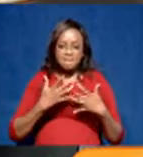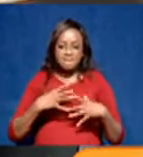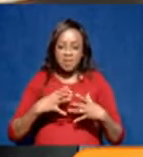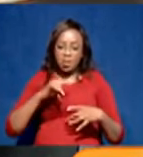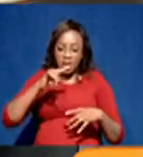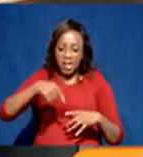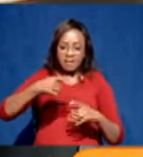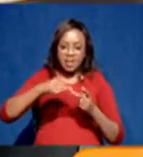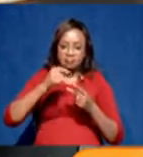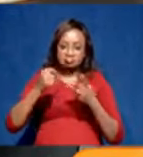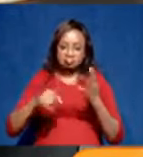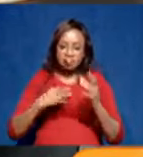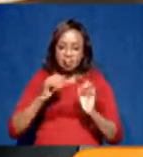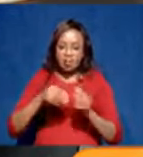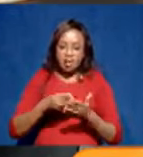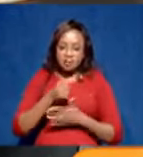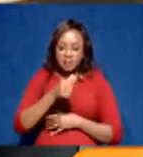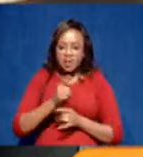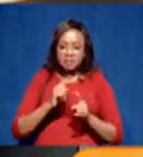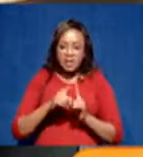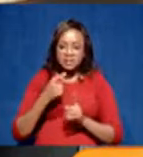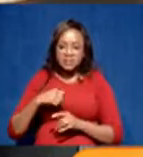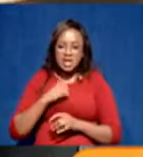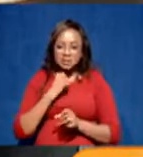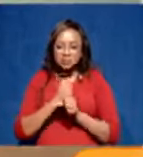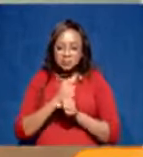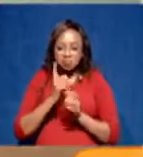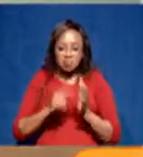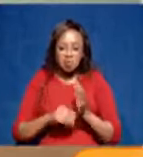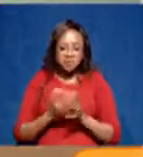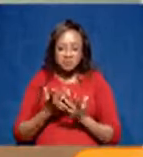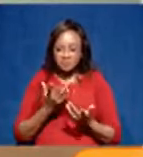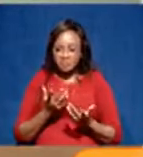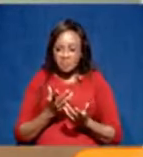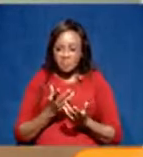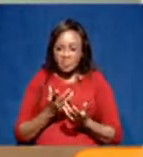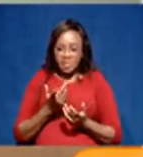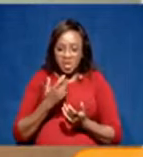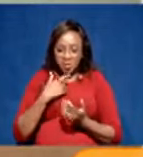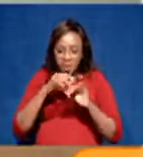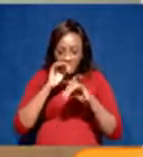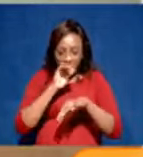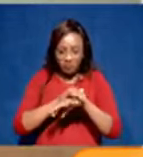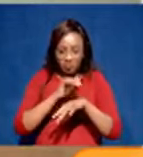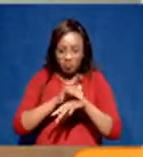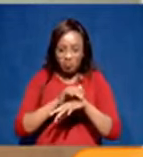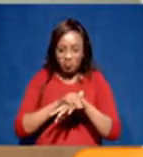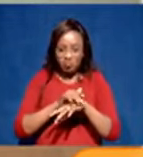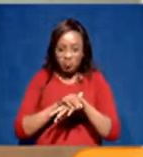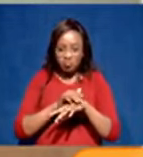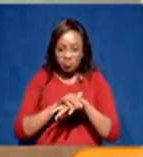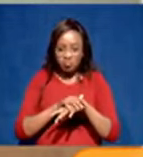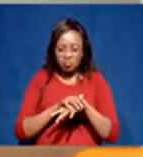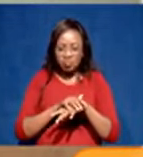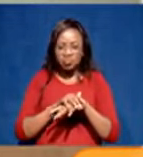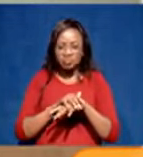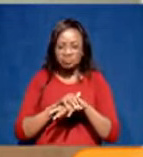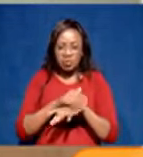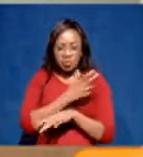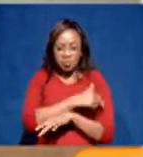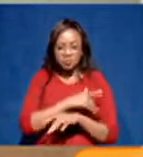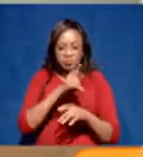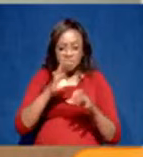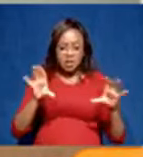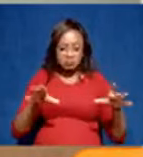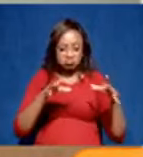One other thing that we are doing, it's a whole landscape that we have put facilities into what we call a primary care network.